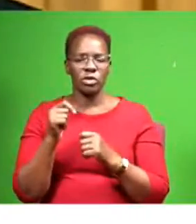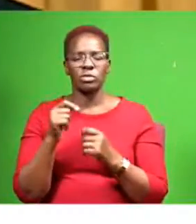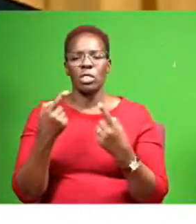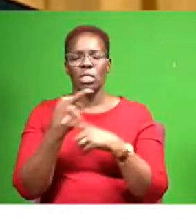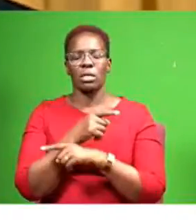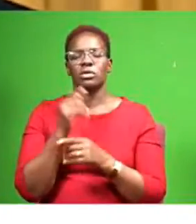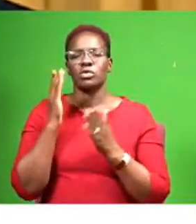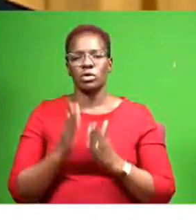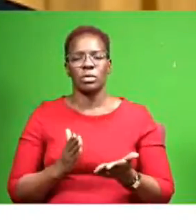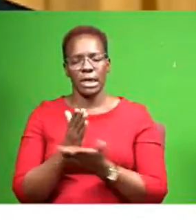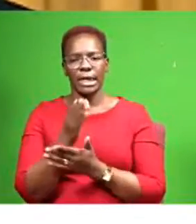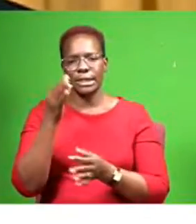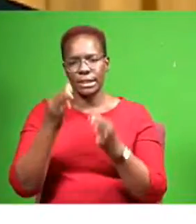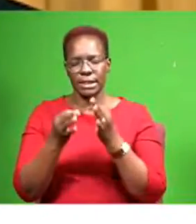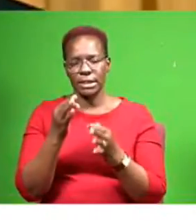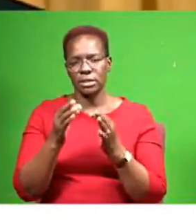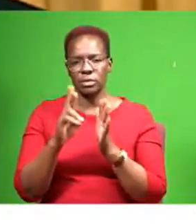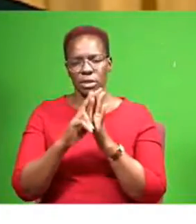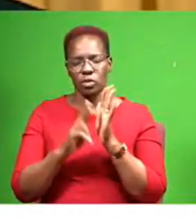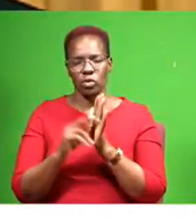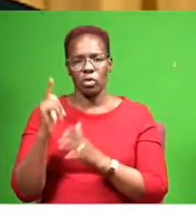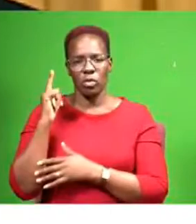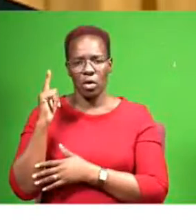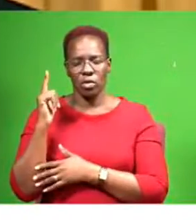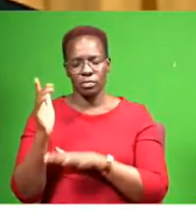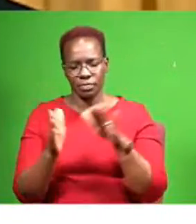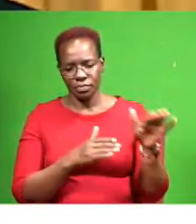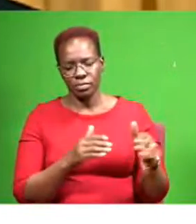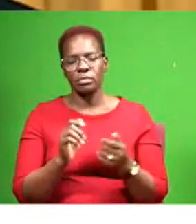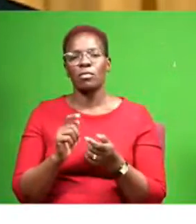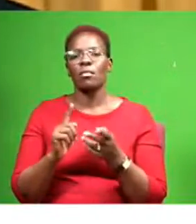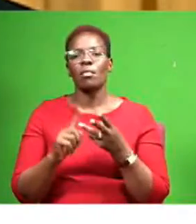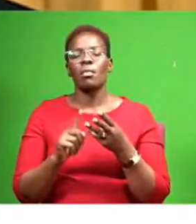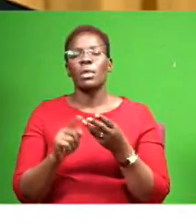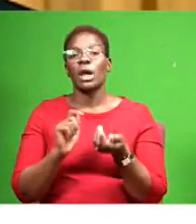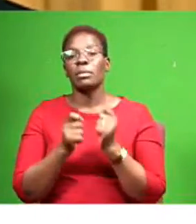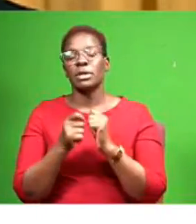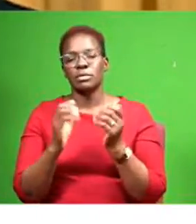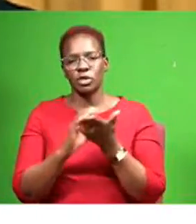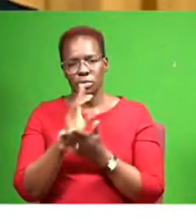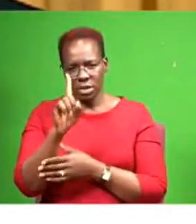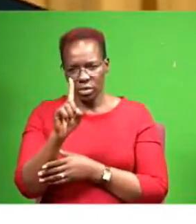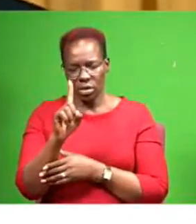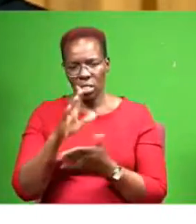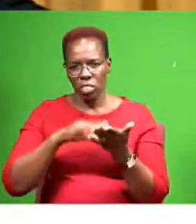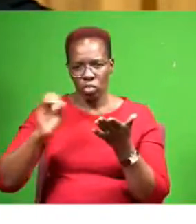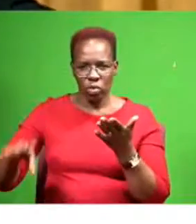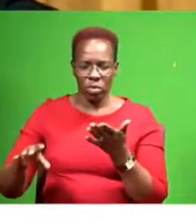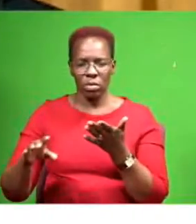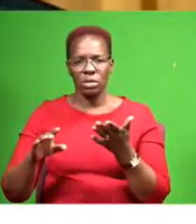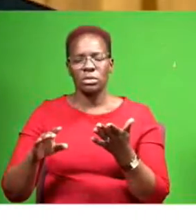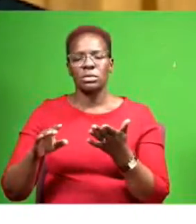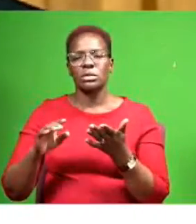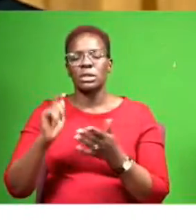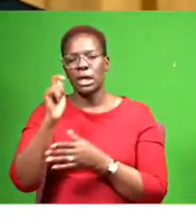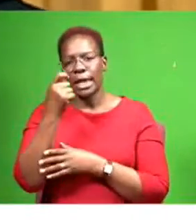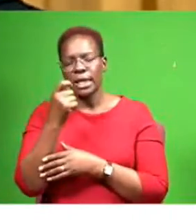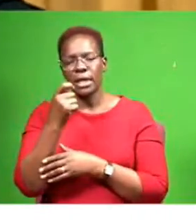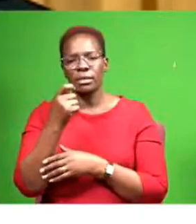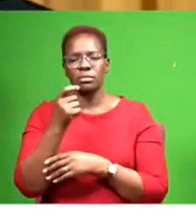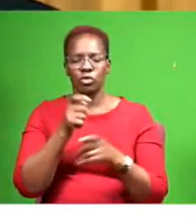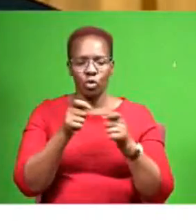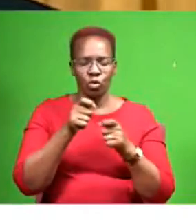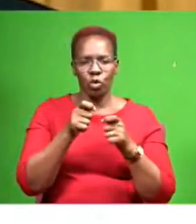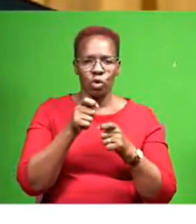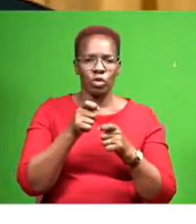rights, justice, and the rule of law. An amendment of Chapter 1 to relinquish control over Kenya to Uganda or any foreign power